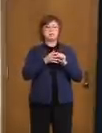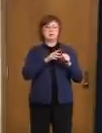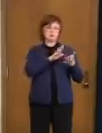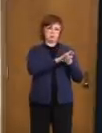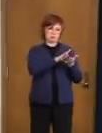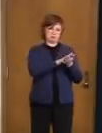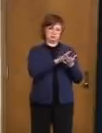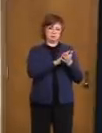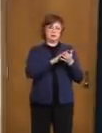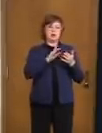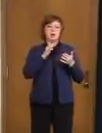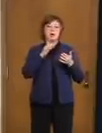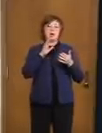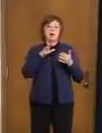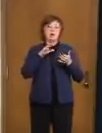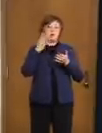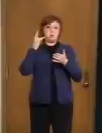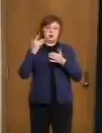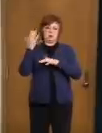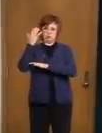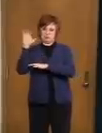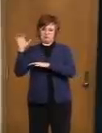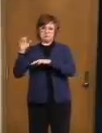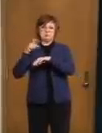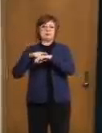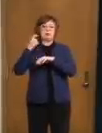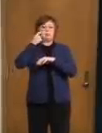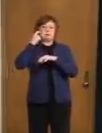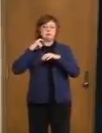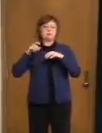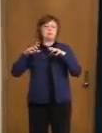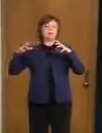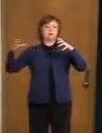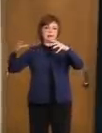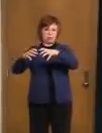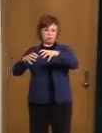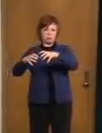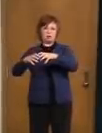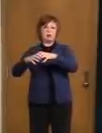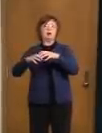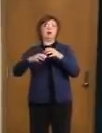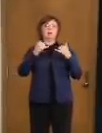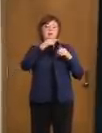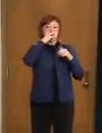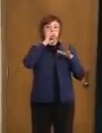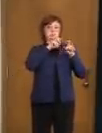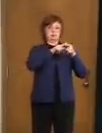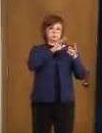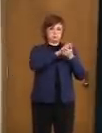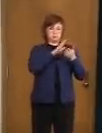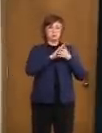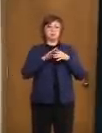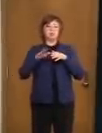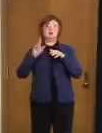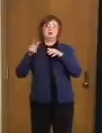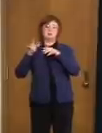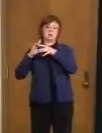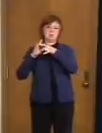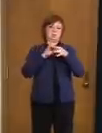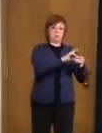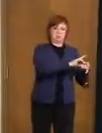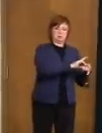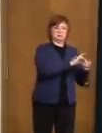gatherings. We're seeing implications to workplaces, and I think we really have to course correct this week and